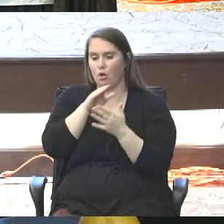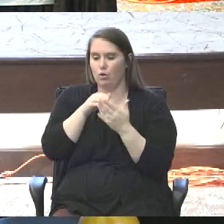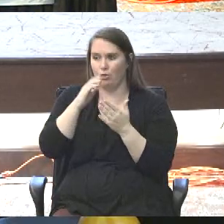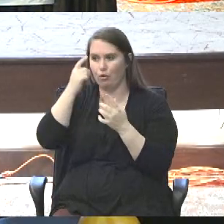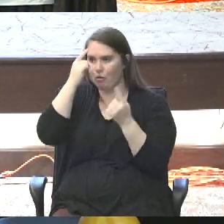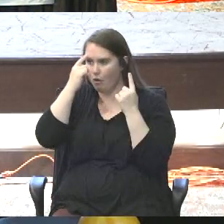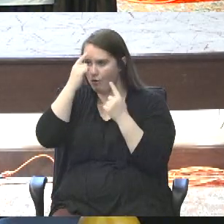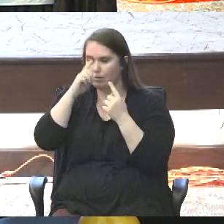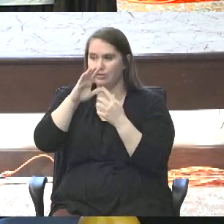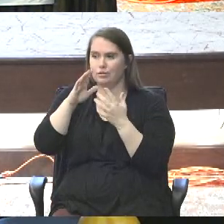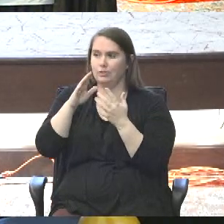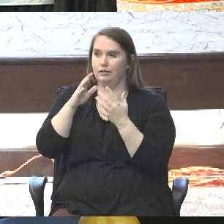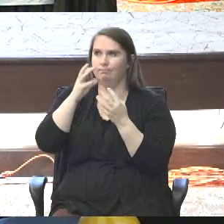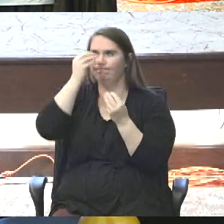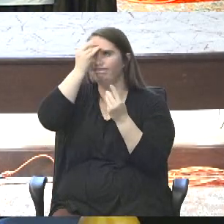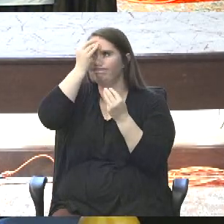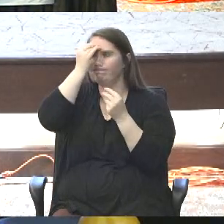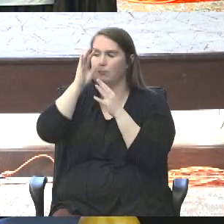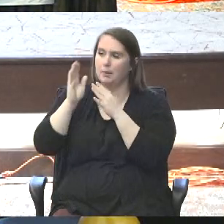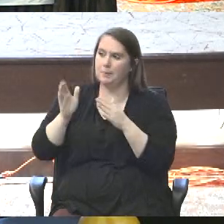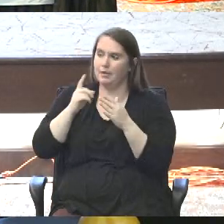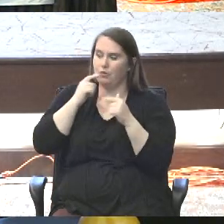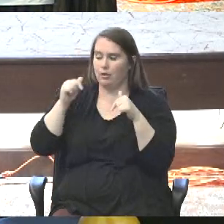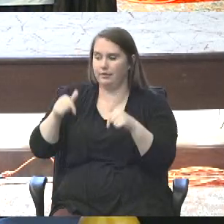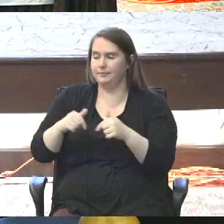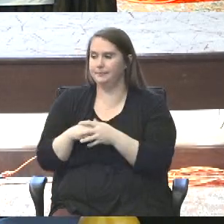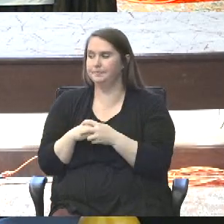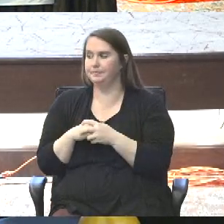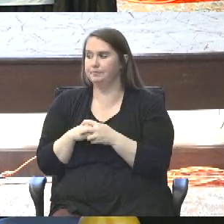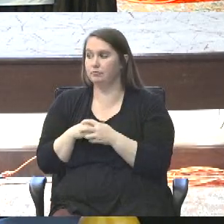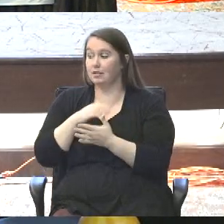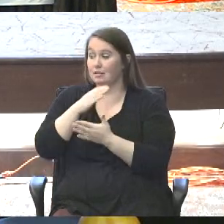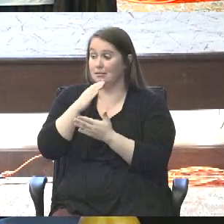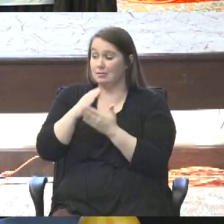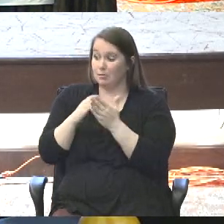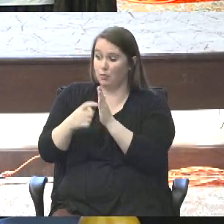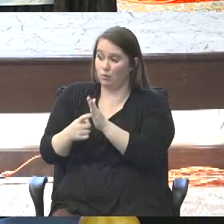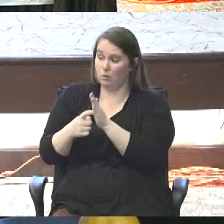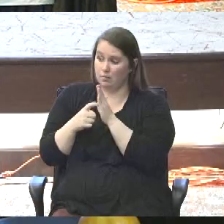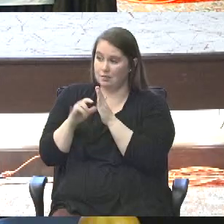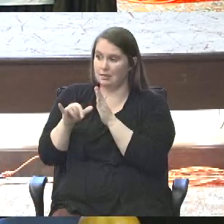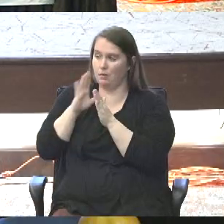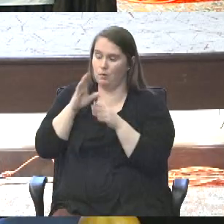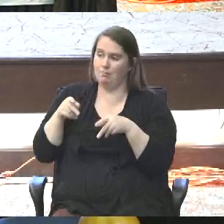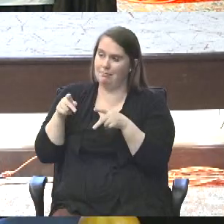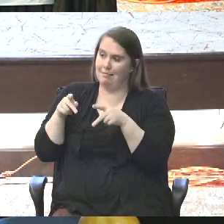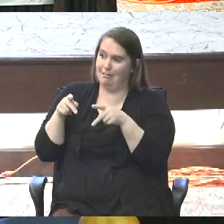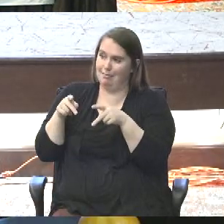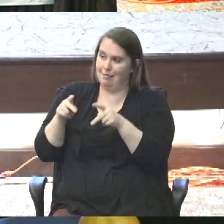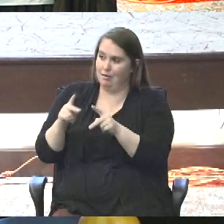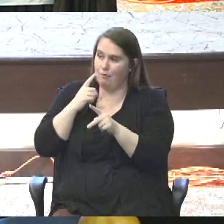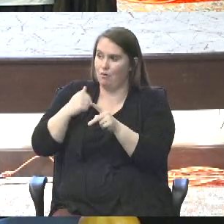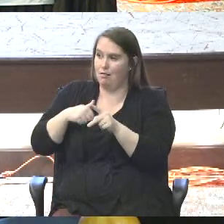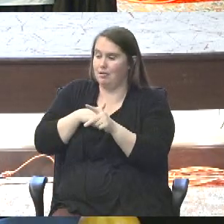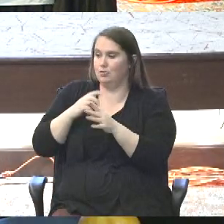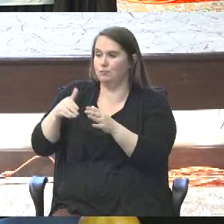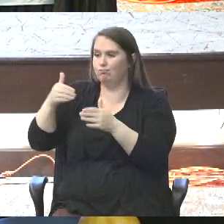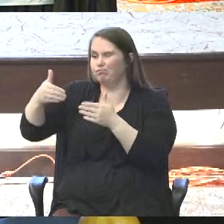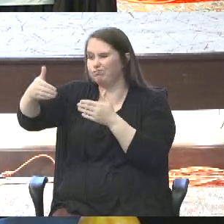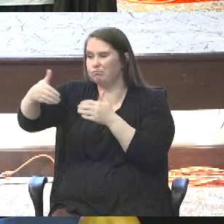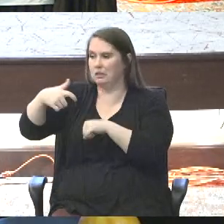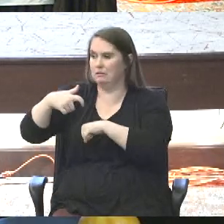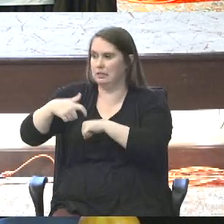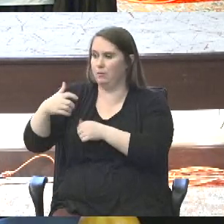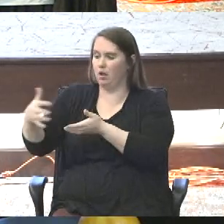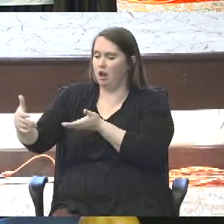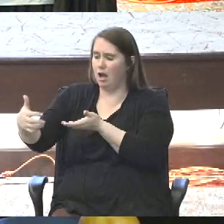mindset on putting together some requirements that will hopefully allow for us to, over time,